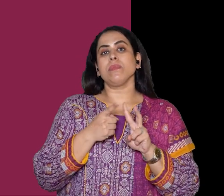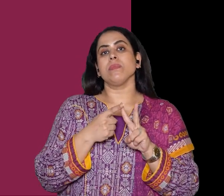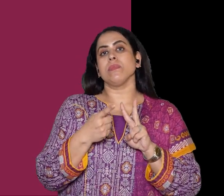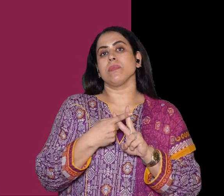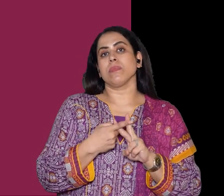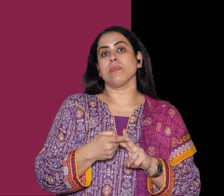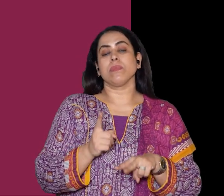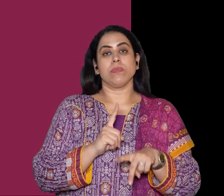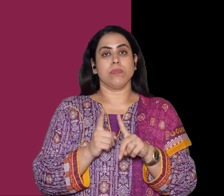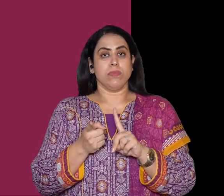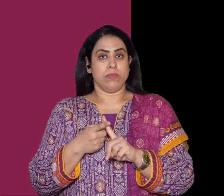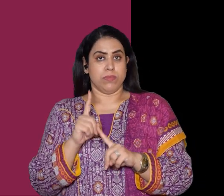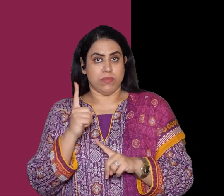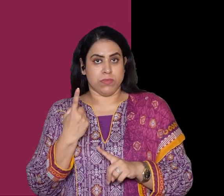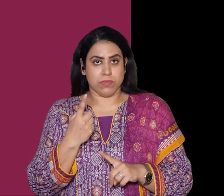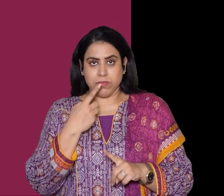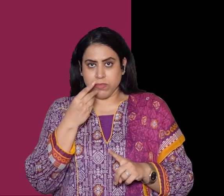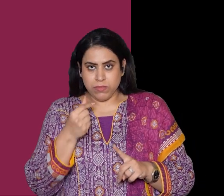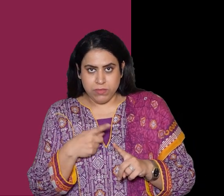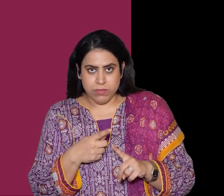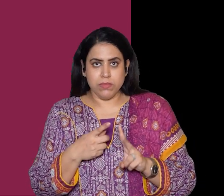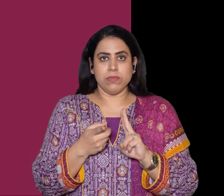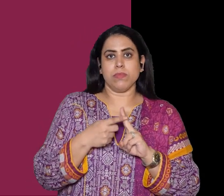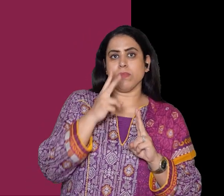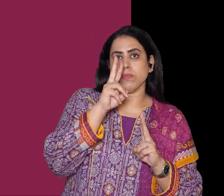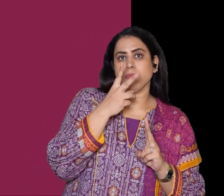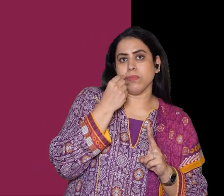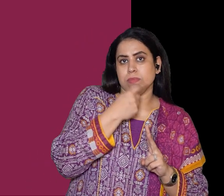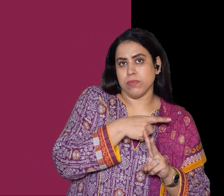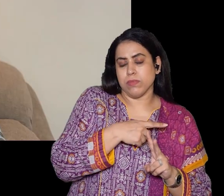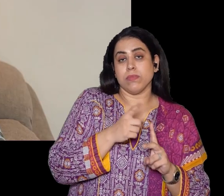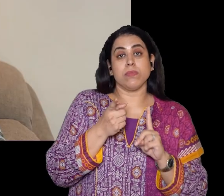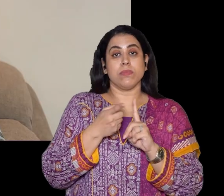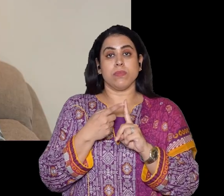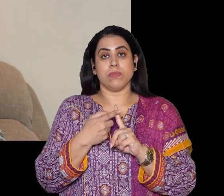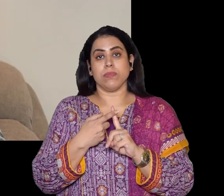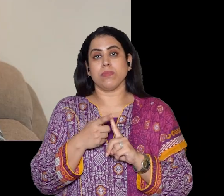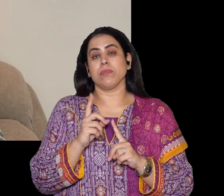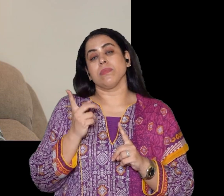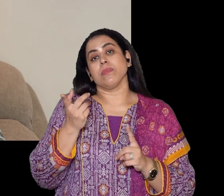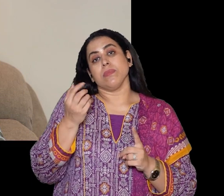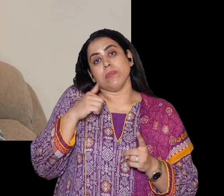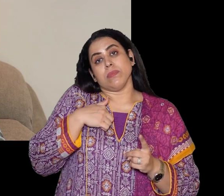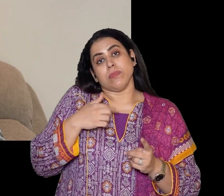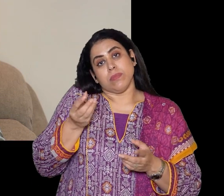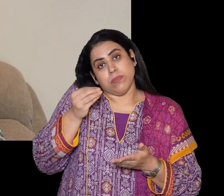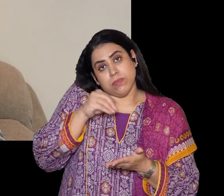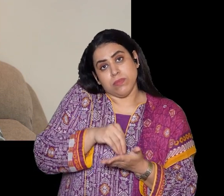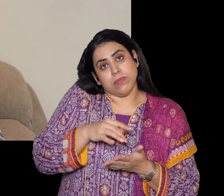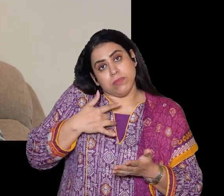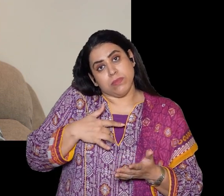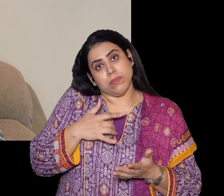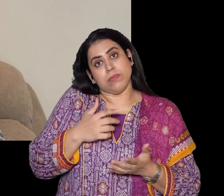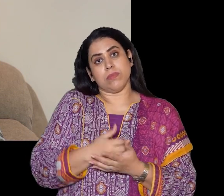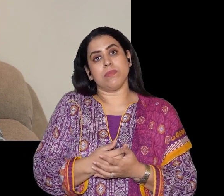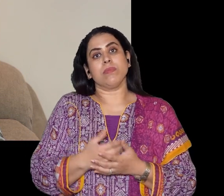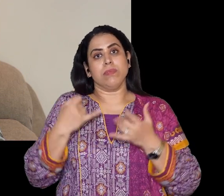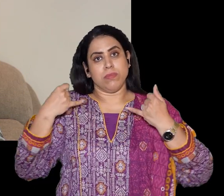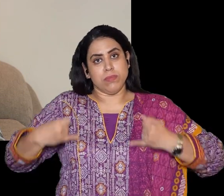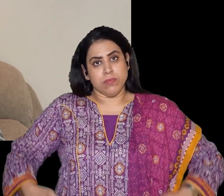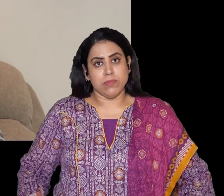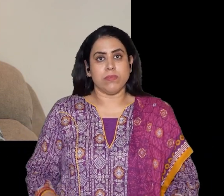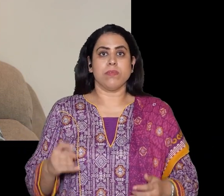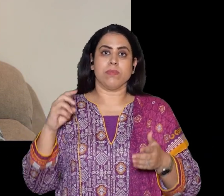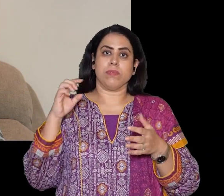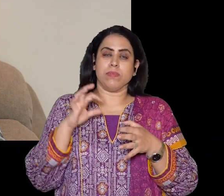two types of diabetes: type 1 diabetes and type 2 diabetes. In type 1 diabetes, it is an autoimmune condition and our